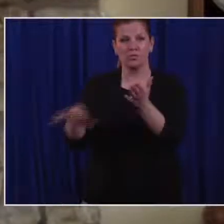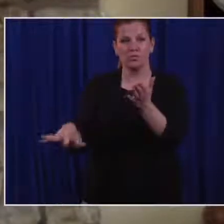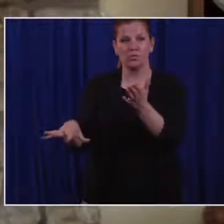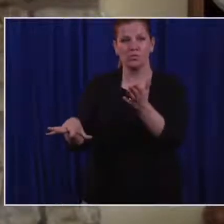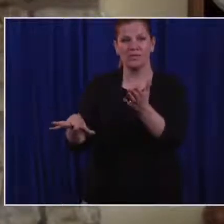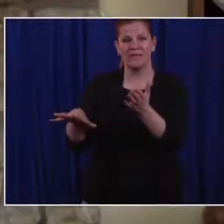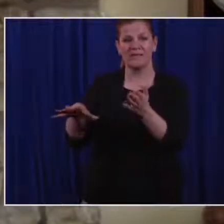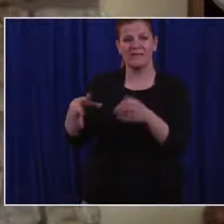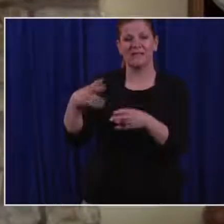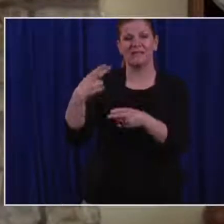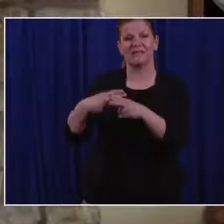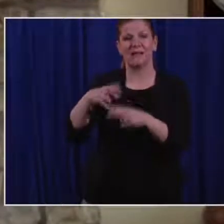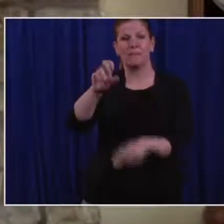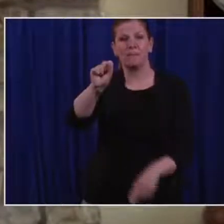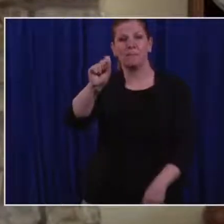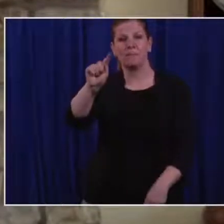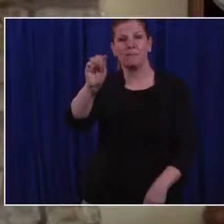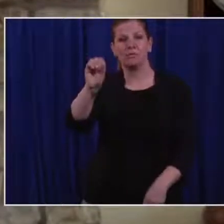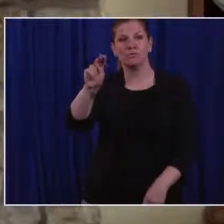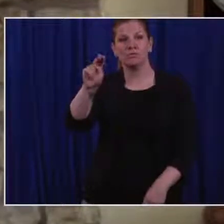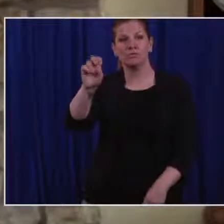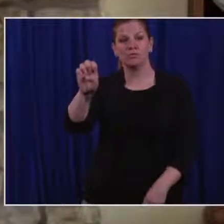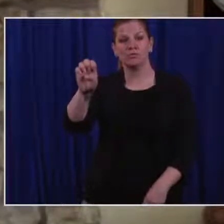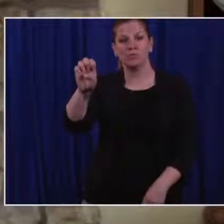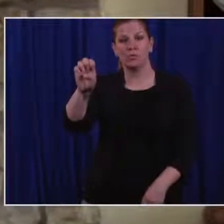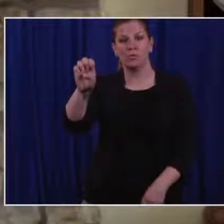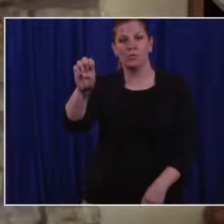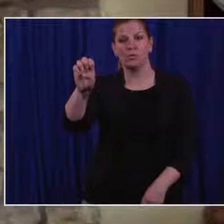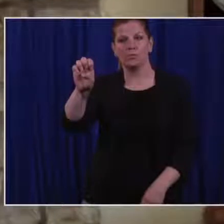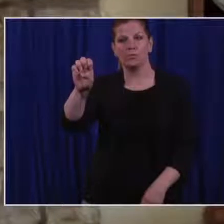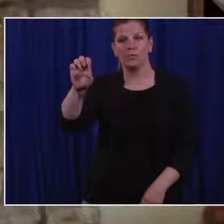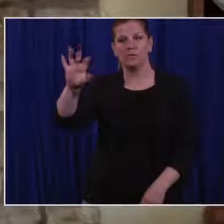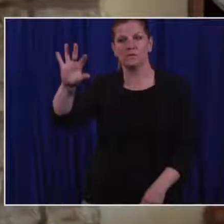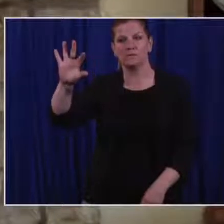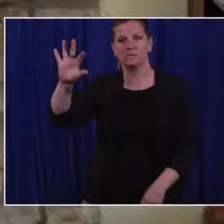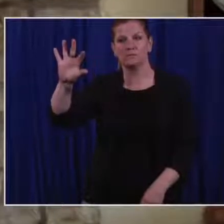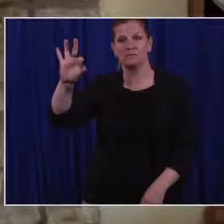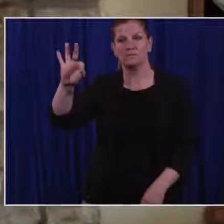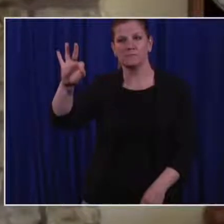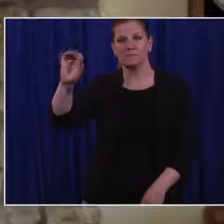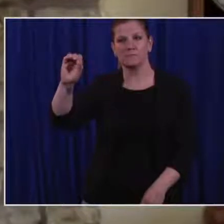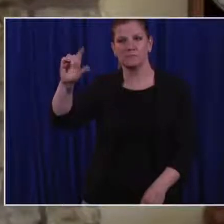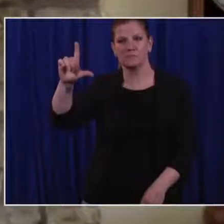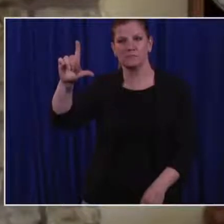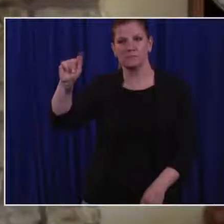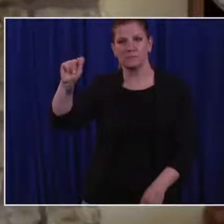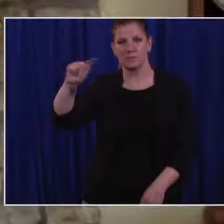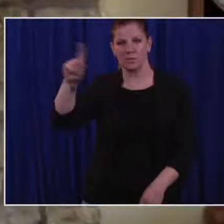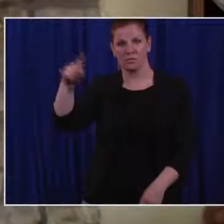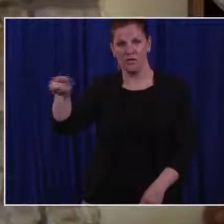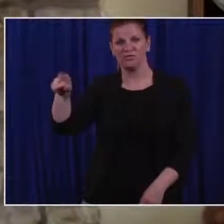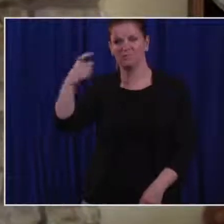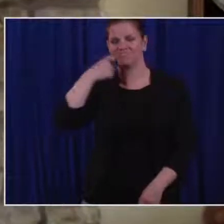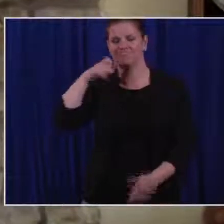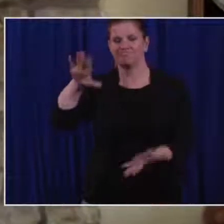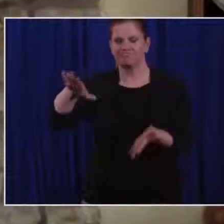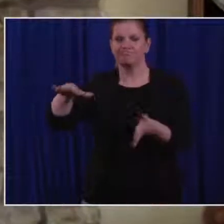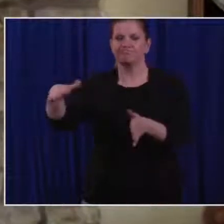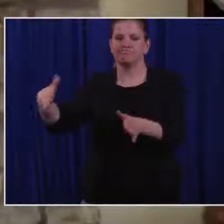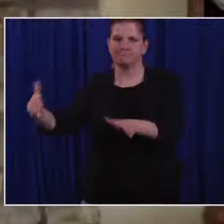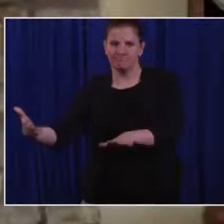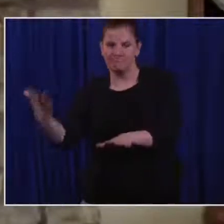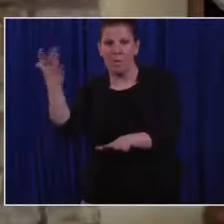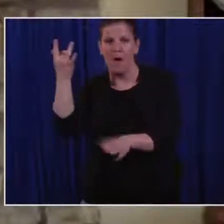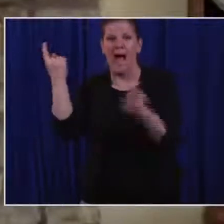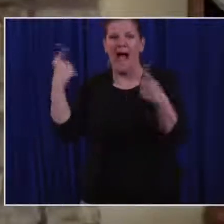who died as a result, apparently, of hazing. His family and friends, all those who loved him, have